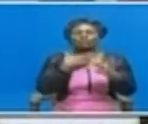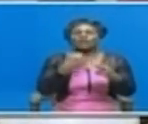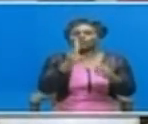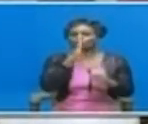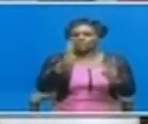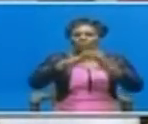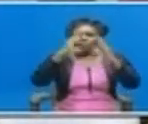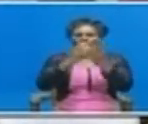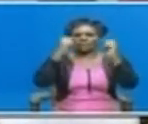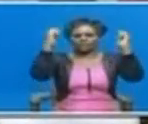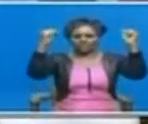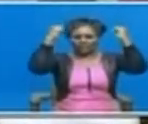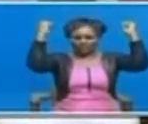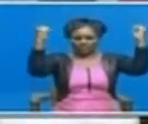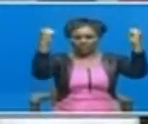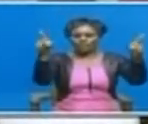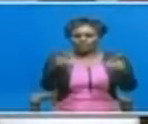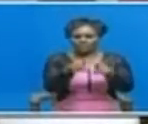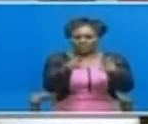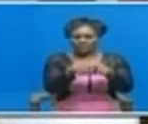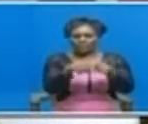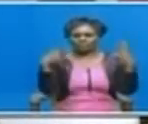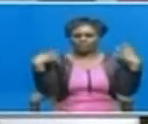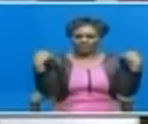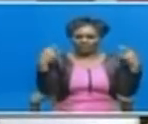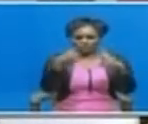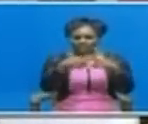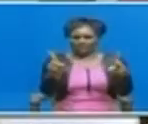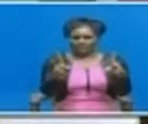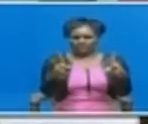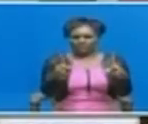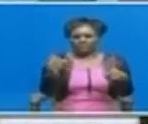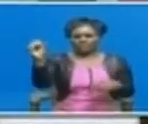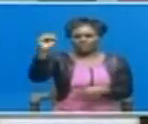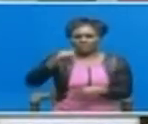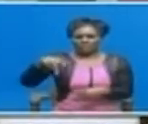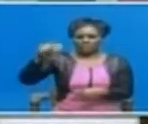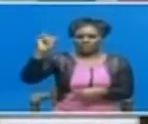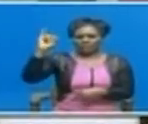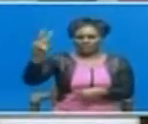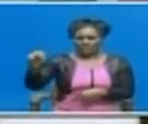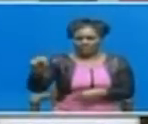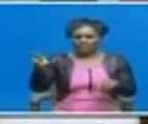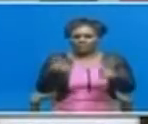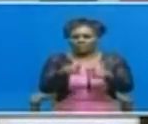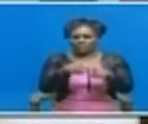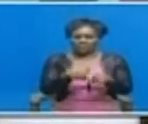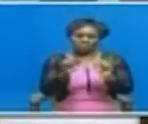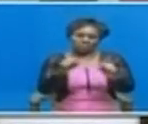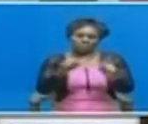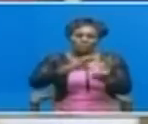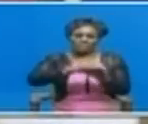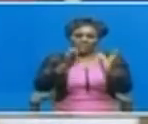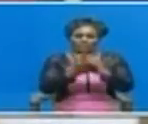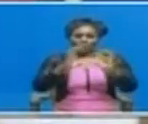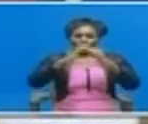champion. I will start doing the World Rallycross Series in Spain, Norway and Turkey, and hopefully from then on I become a world